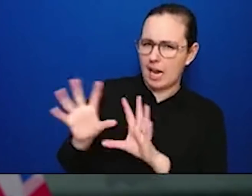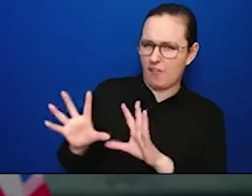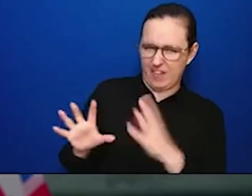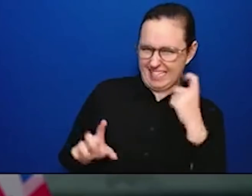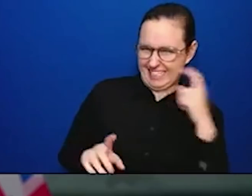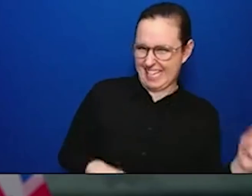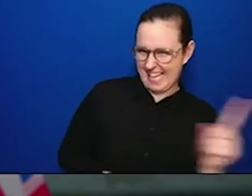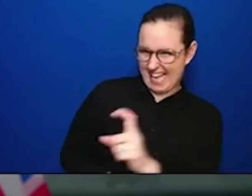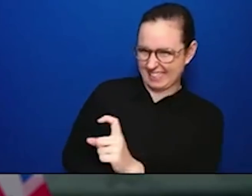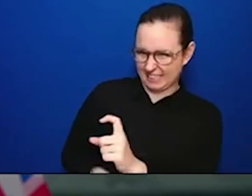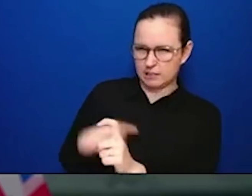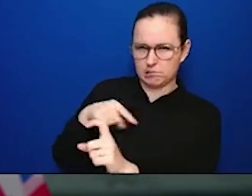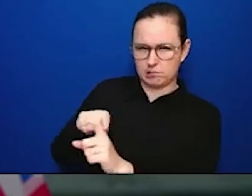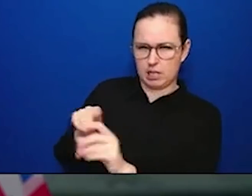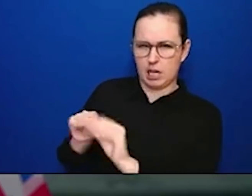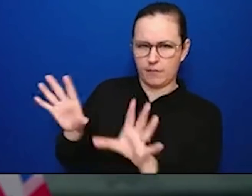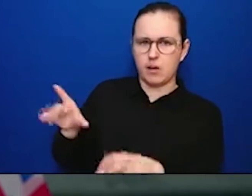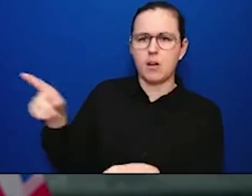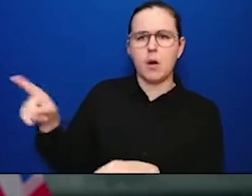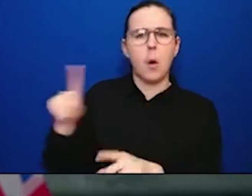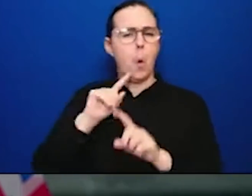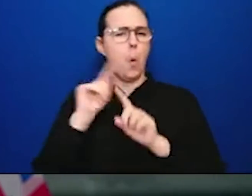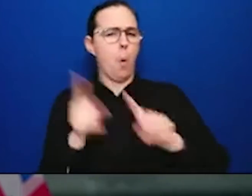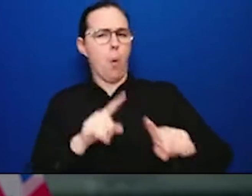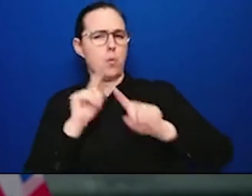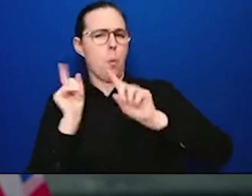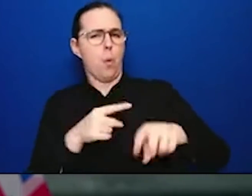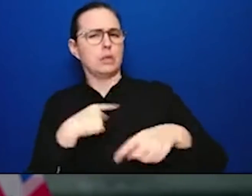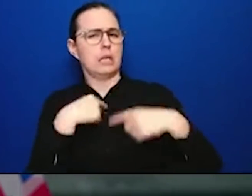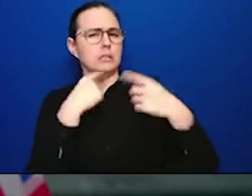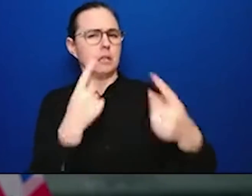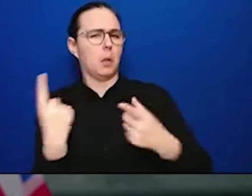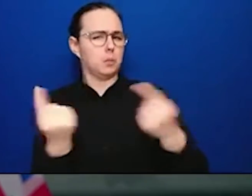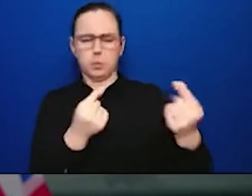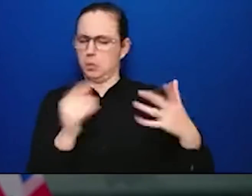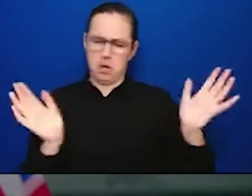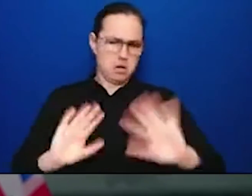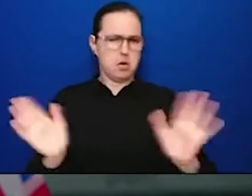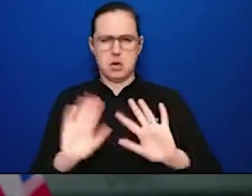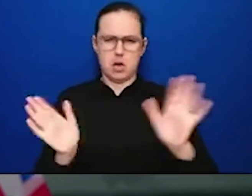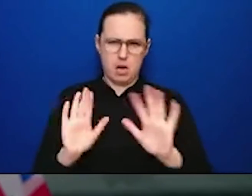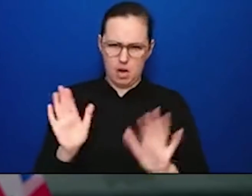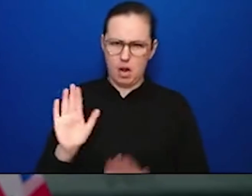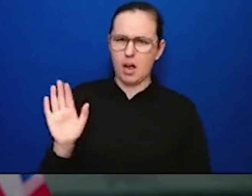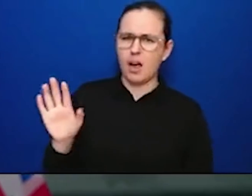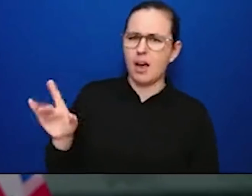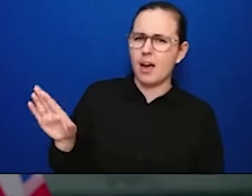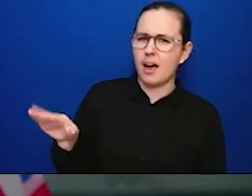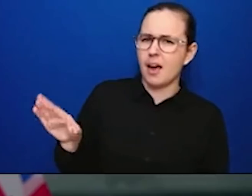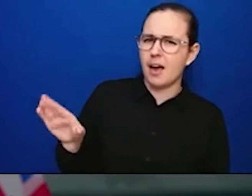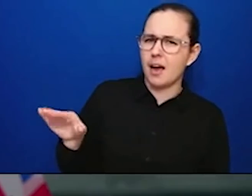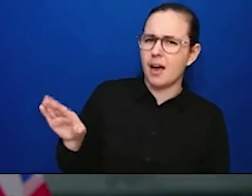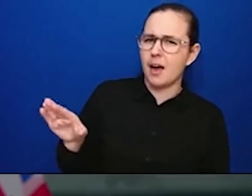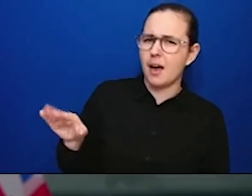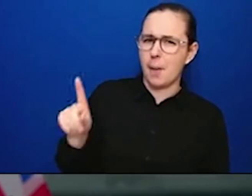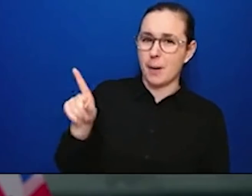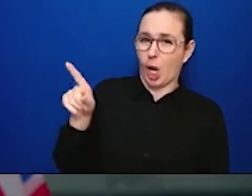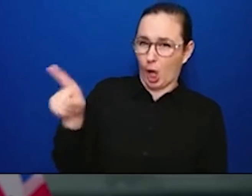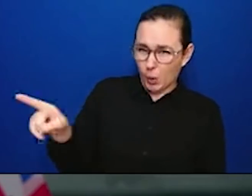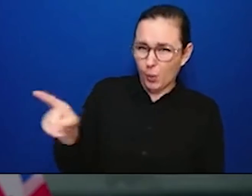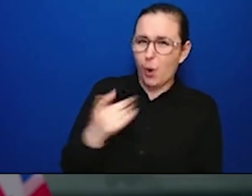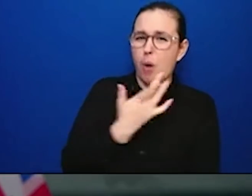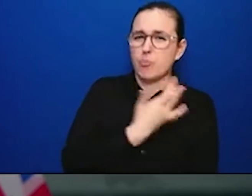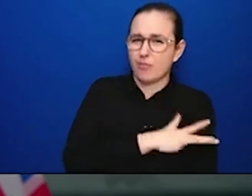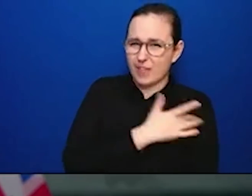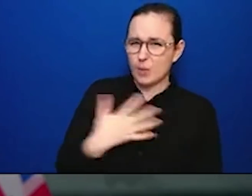it's not about public health orders and us telling you what to do. So with respect, you're the provincial health officer. When you say, I want